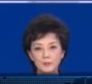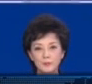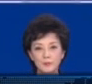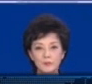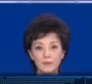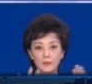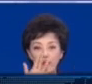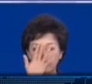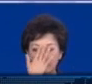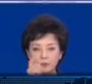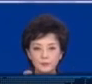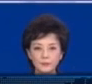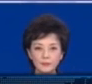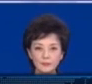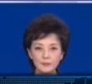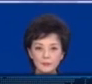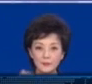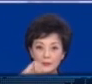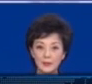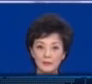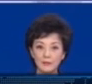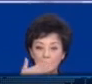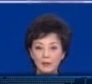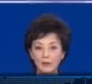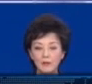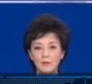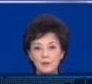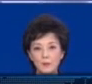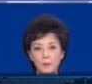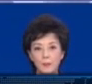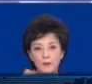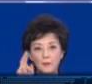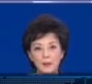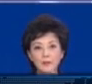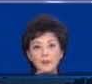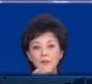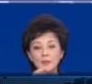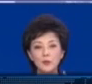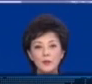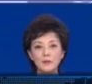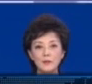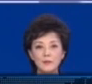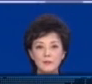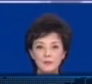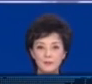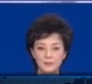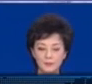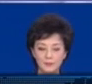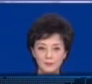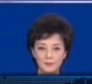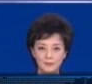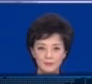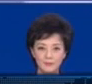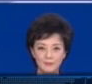And the Chinese Red Cross Association Society also provide NAT to Iran. And also we send